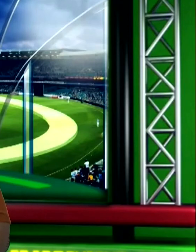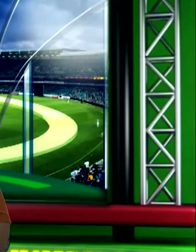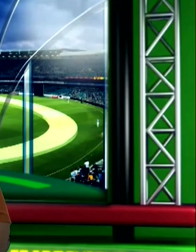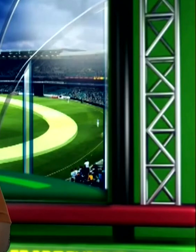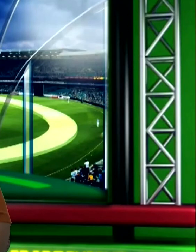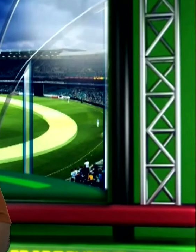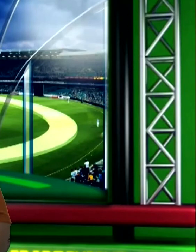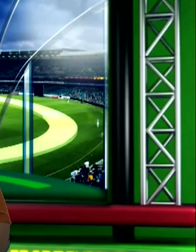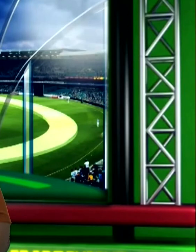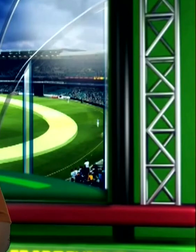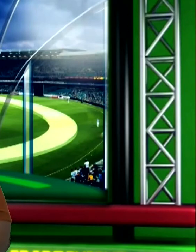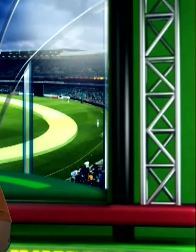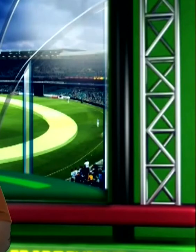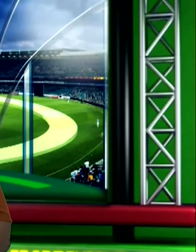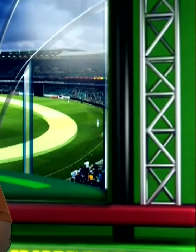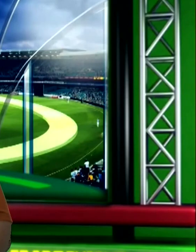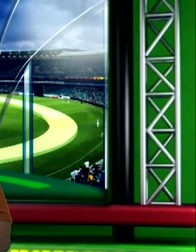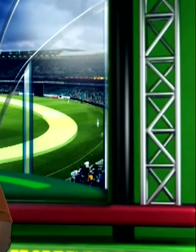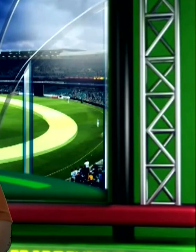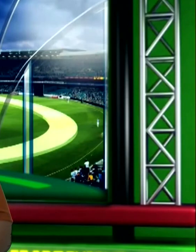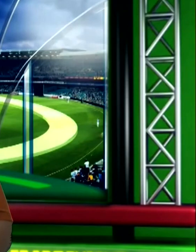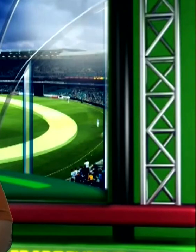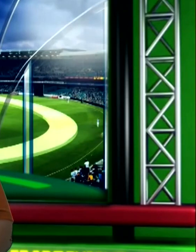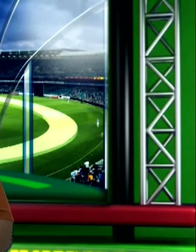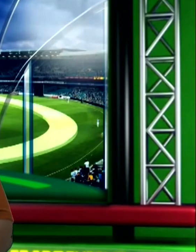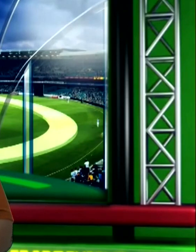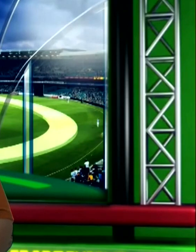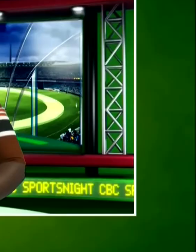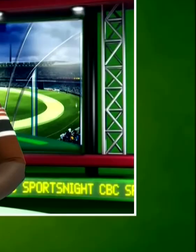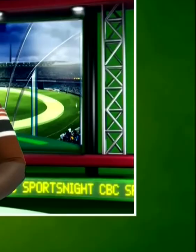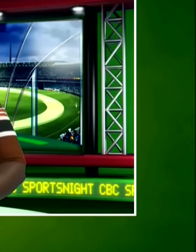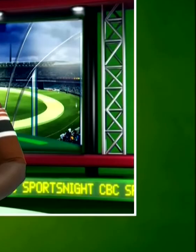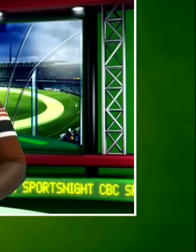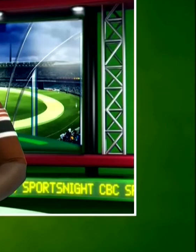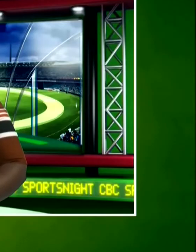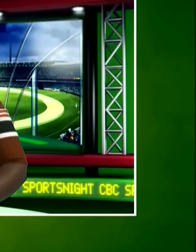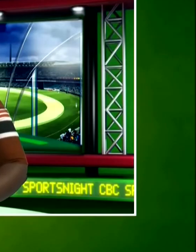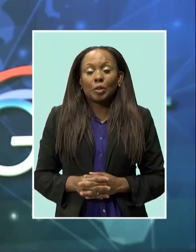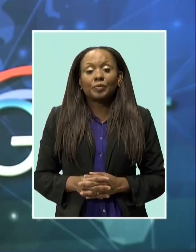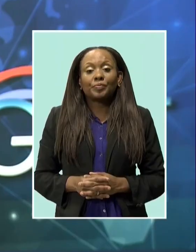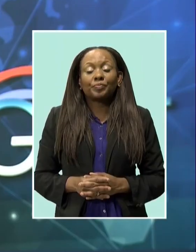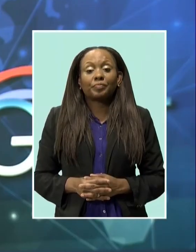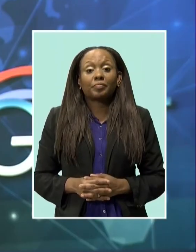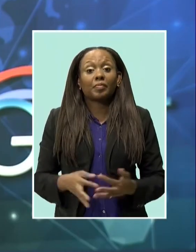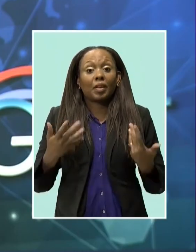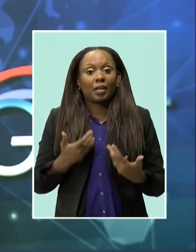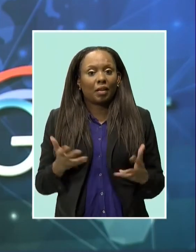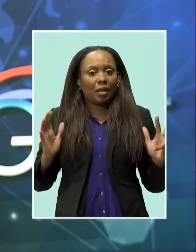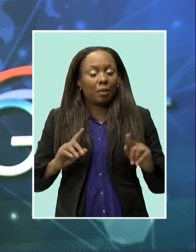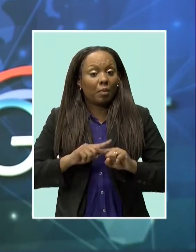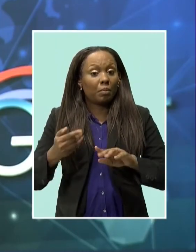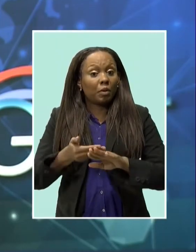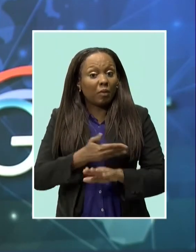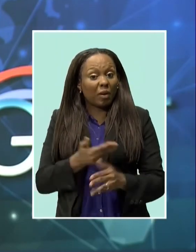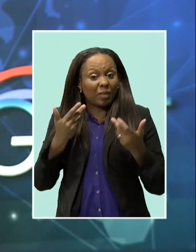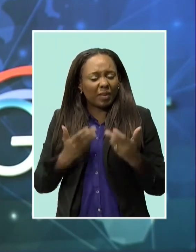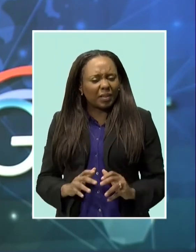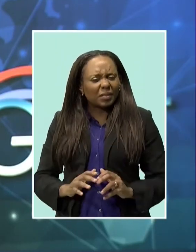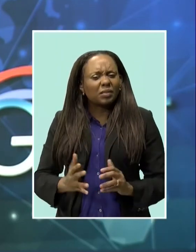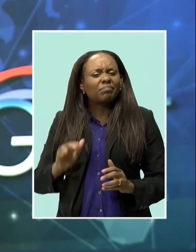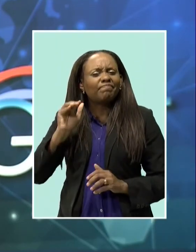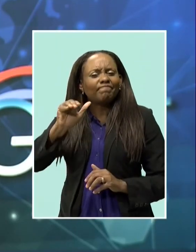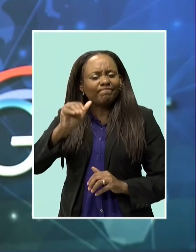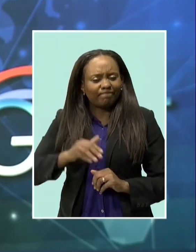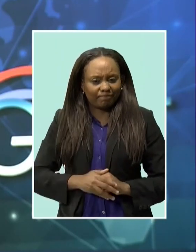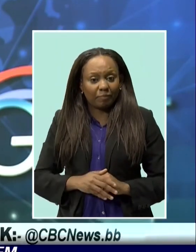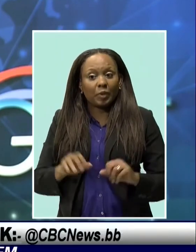for 11 points. Lisa, that's my look at sports. Thanks very much, Anne-Marie. Well, that's our news tonight. But before we go, just a reminder